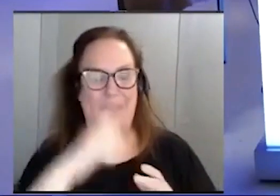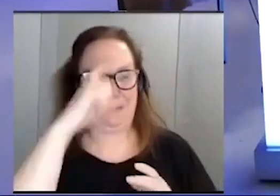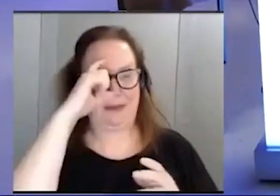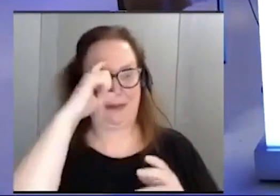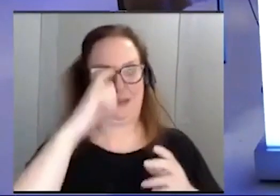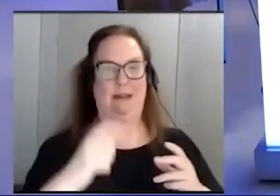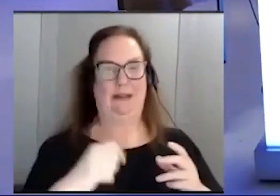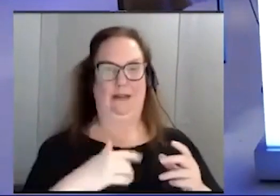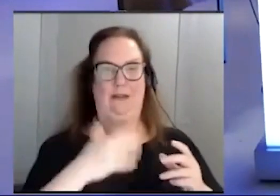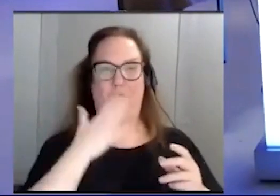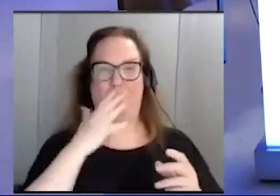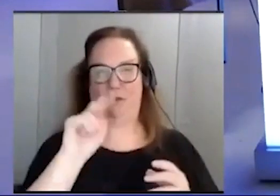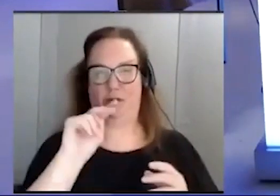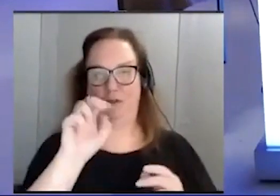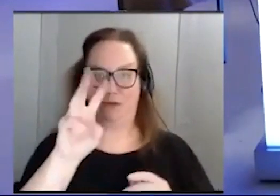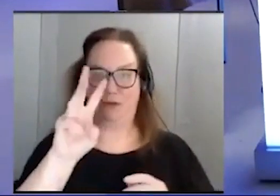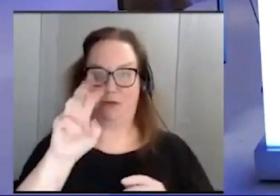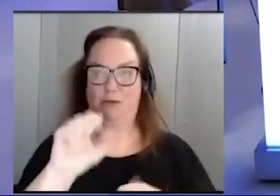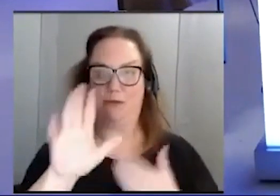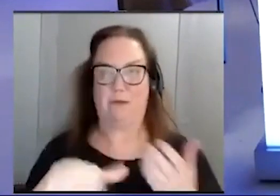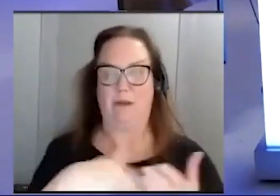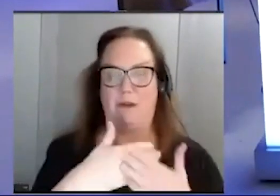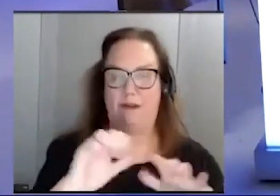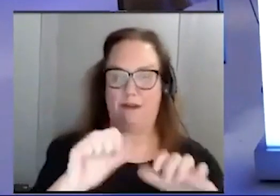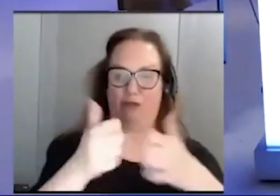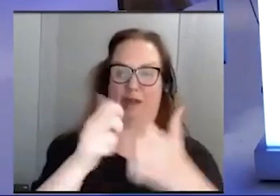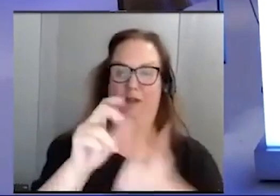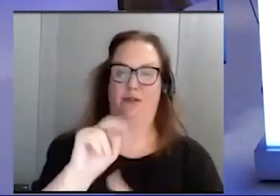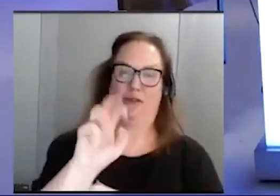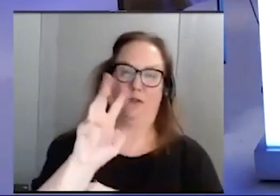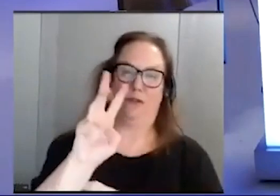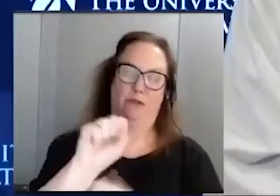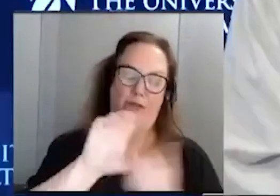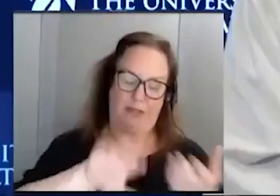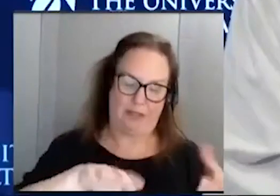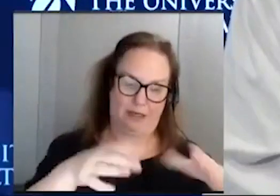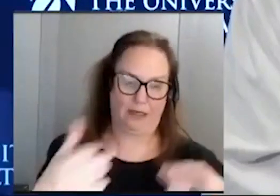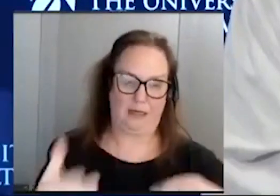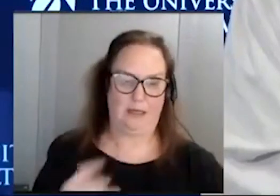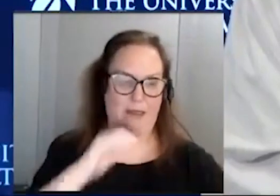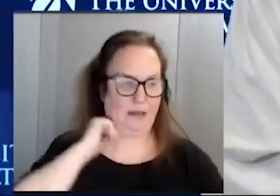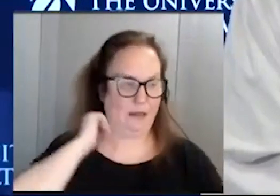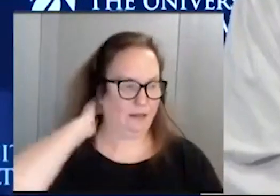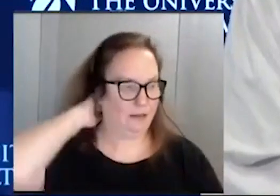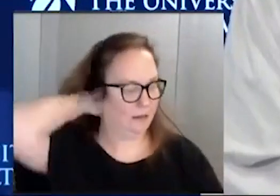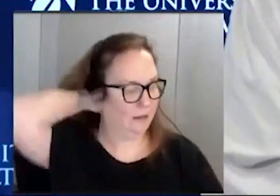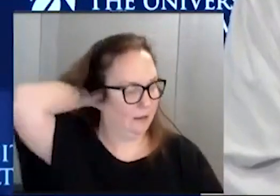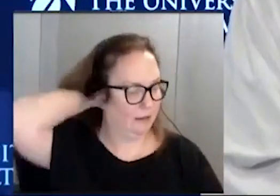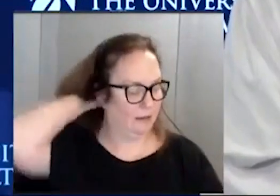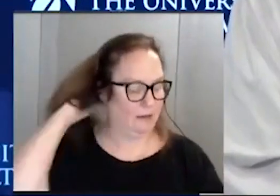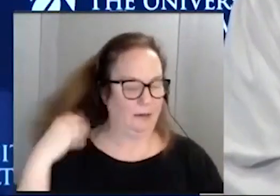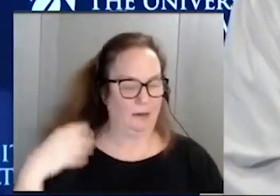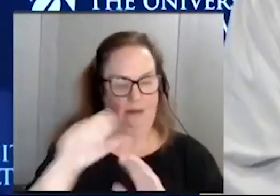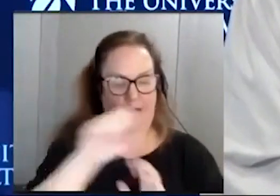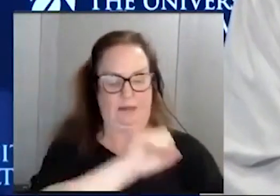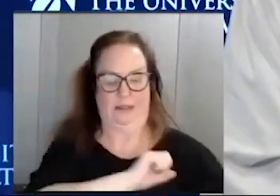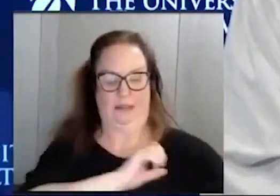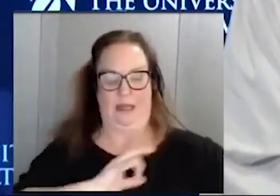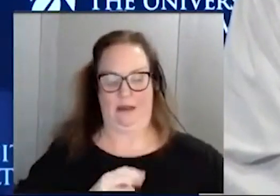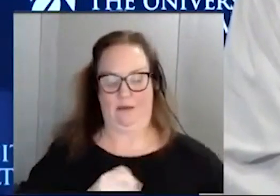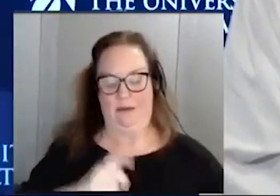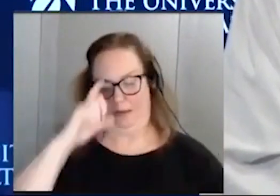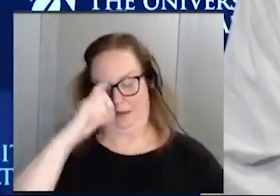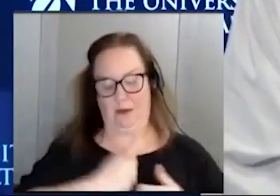good news amongst Yeah. all the difficult news we've seen and all the deaths and the challenges to our staff, the people being so mentally exhausted at the